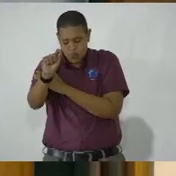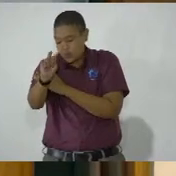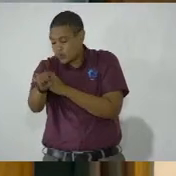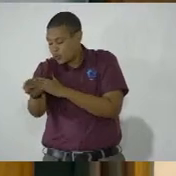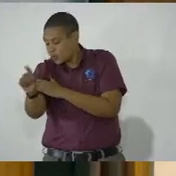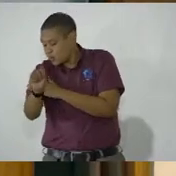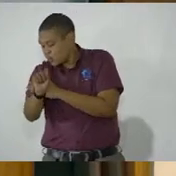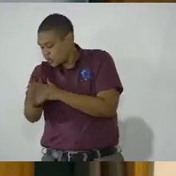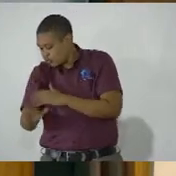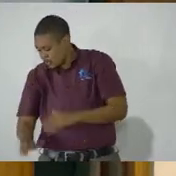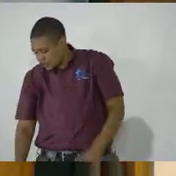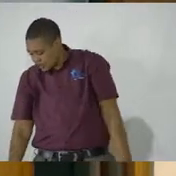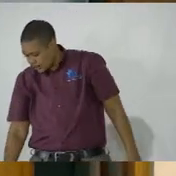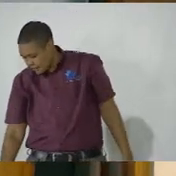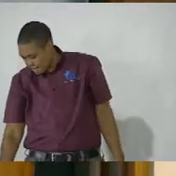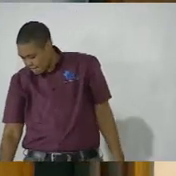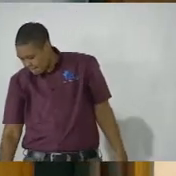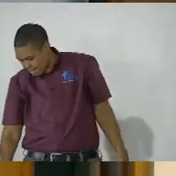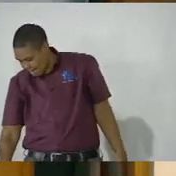2022-23.